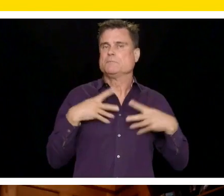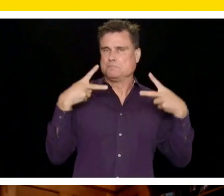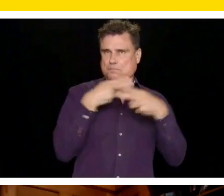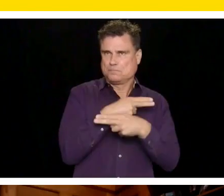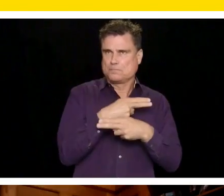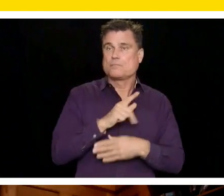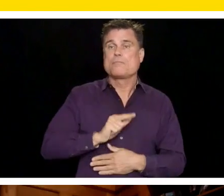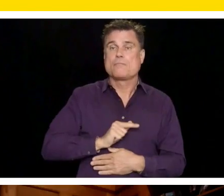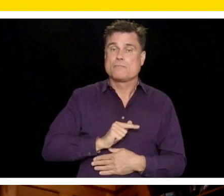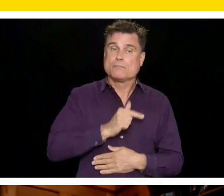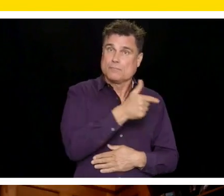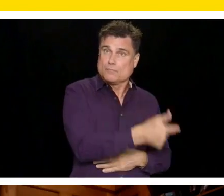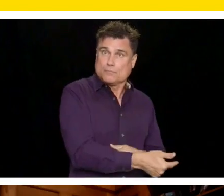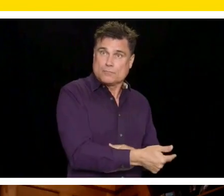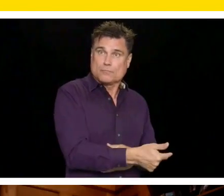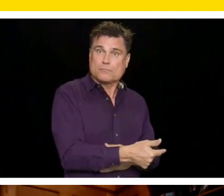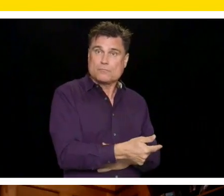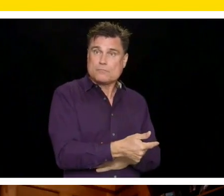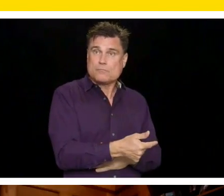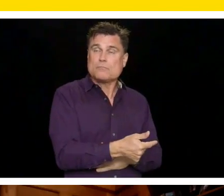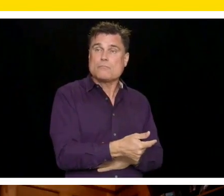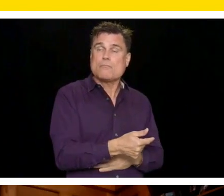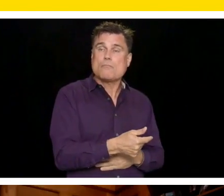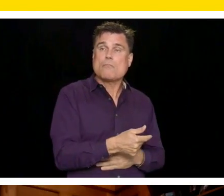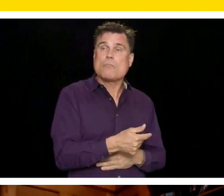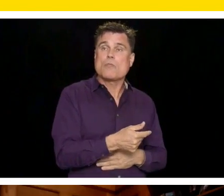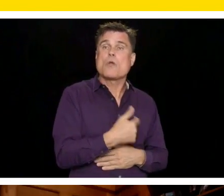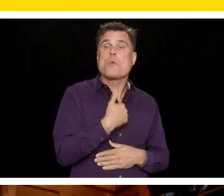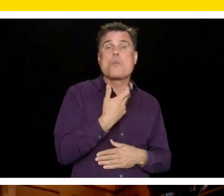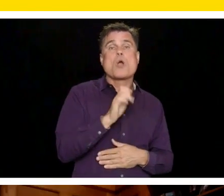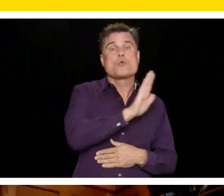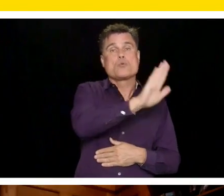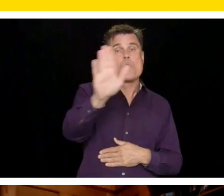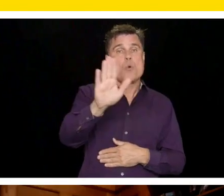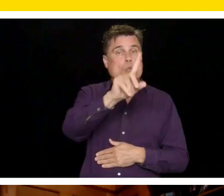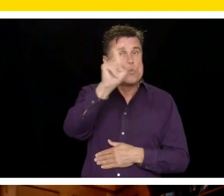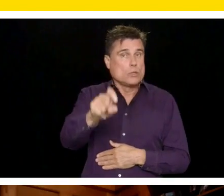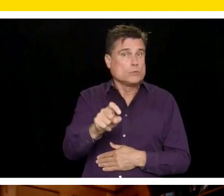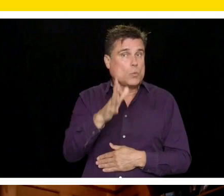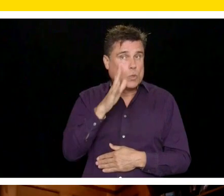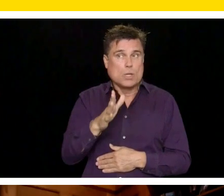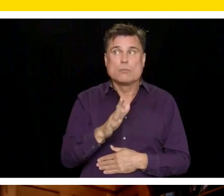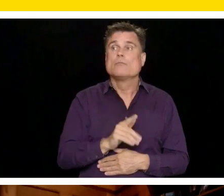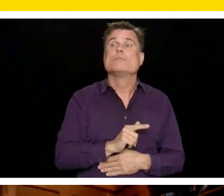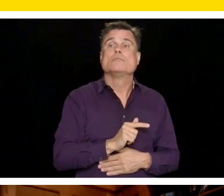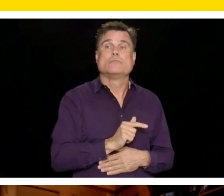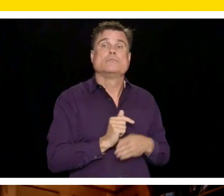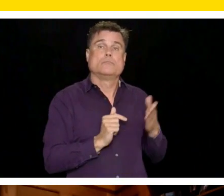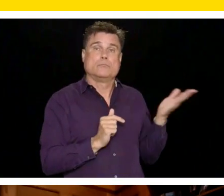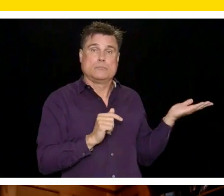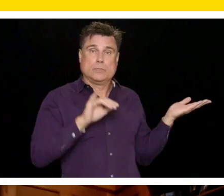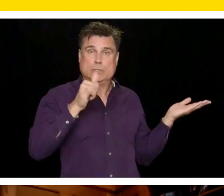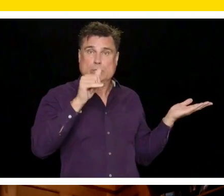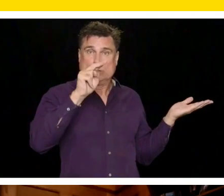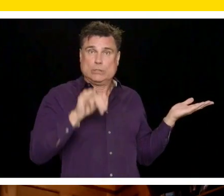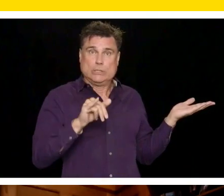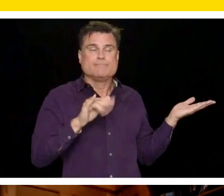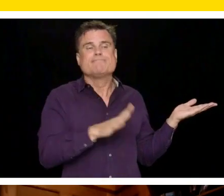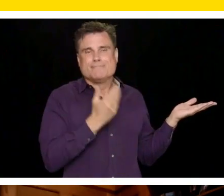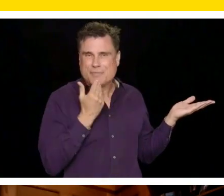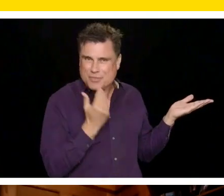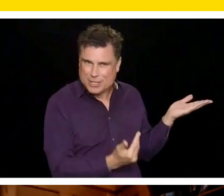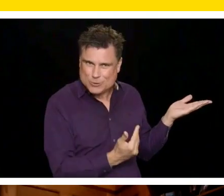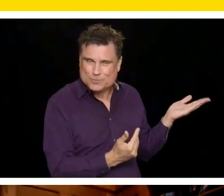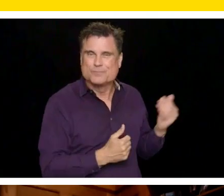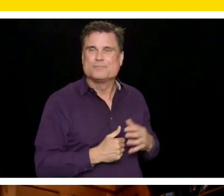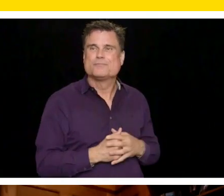here, Jenny. Thank you, Minister Mangal. And really, on behalf of everyone, I want to thank you